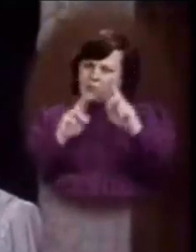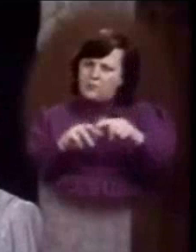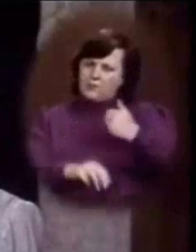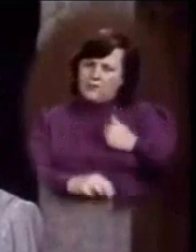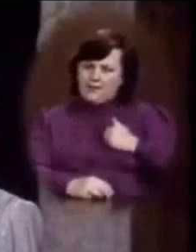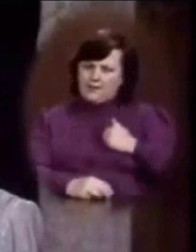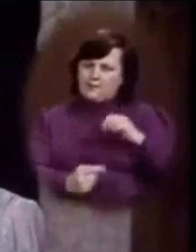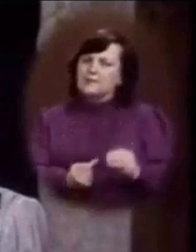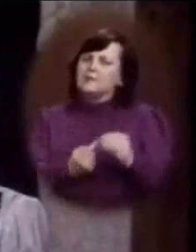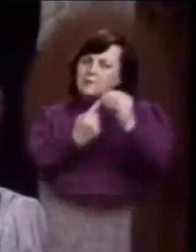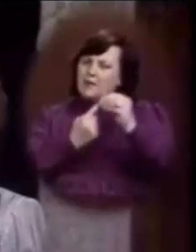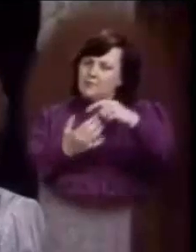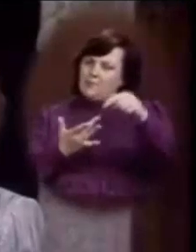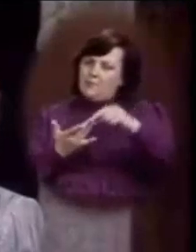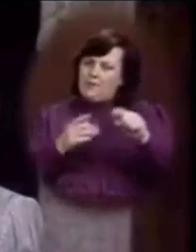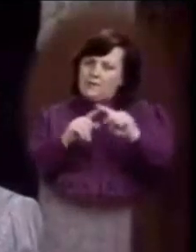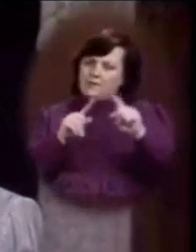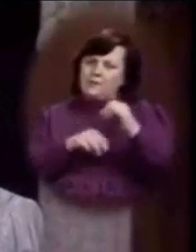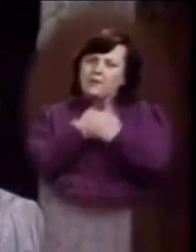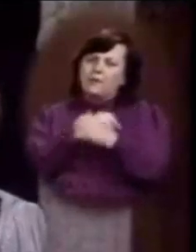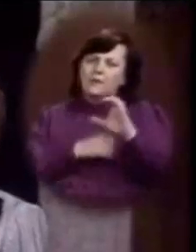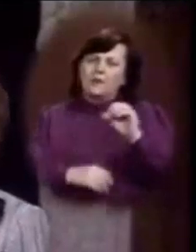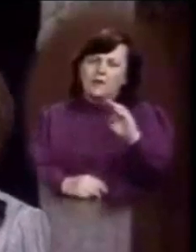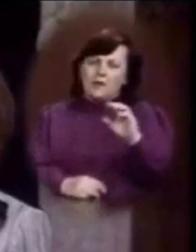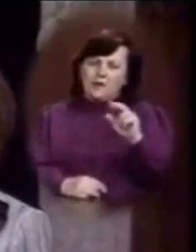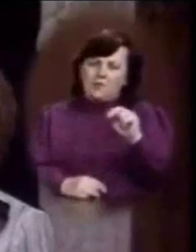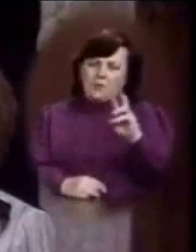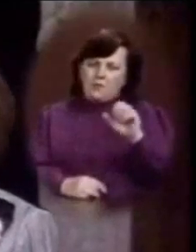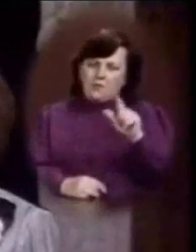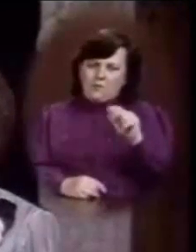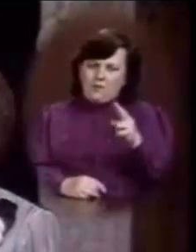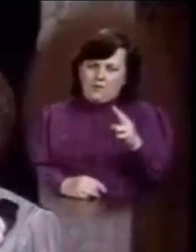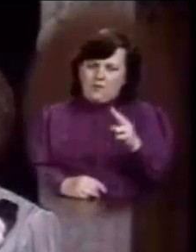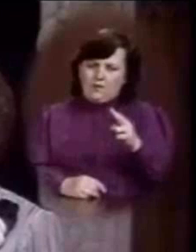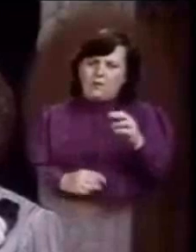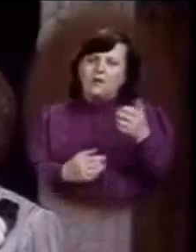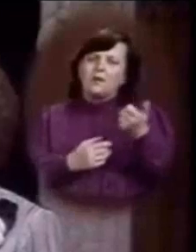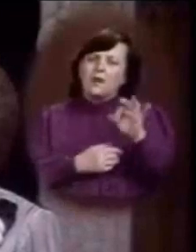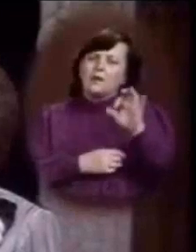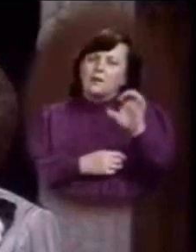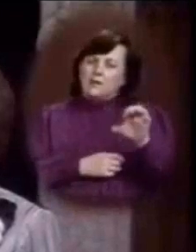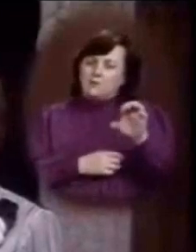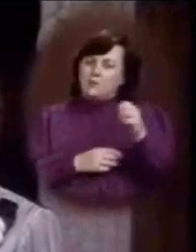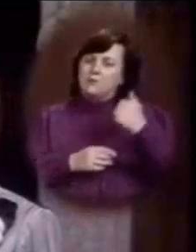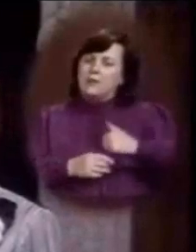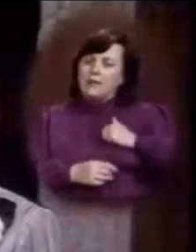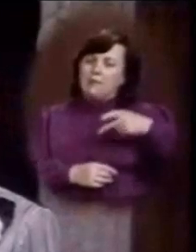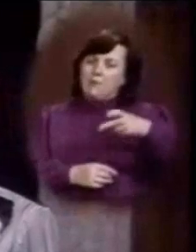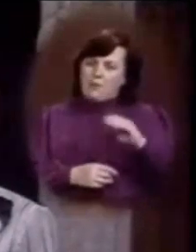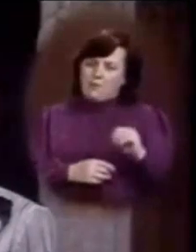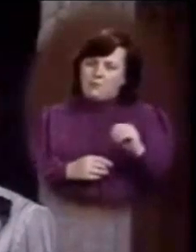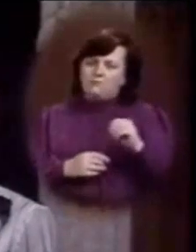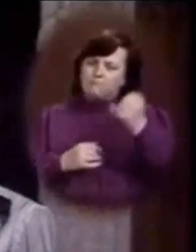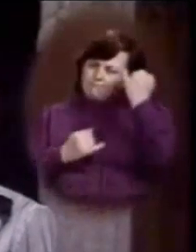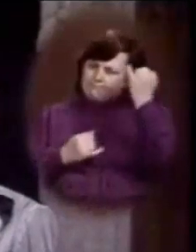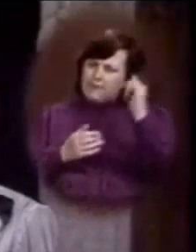within the Commonwealth. A Canadian Prime Minister at the turn of the century predicted that the 20th century